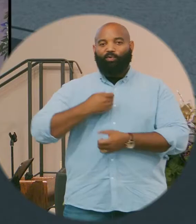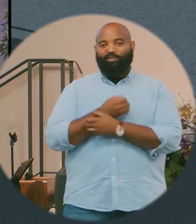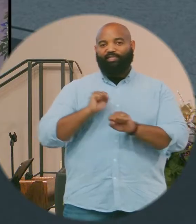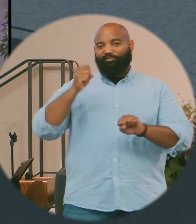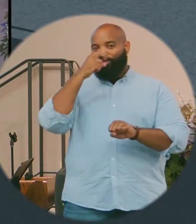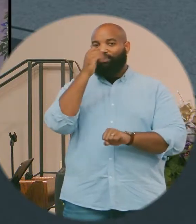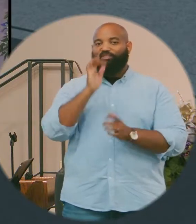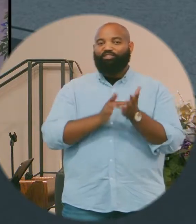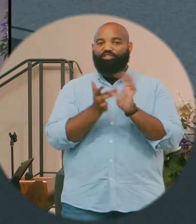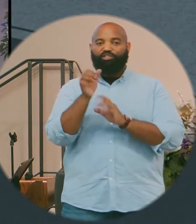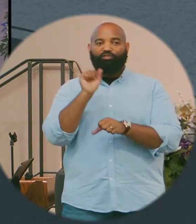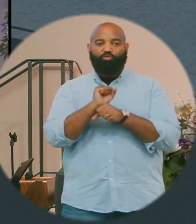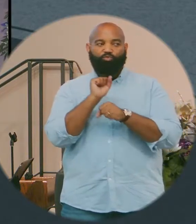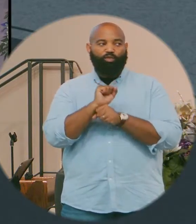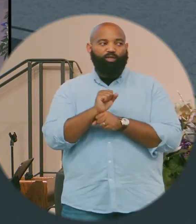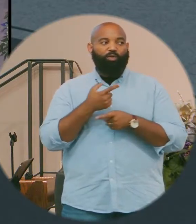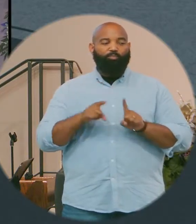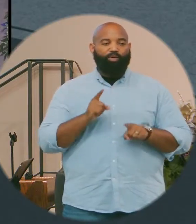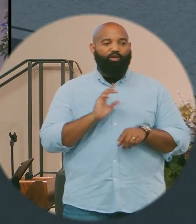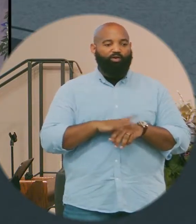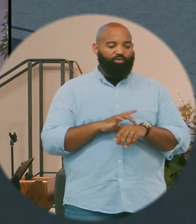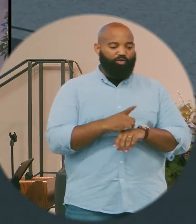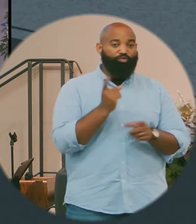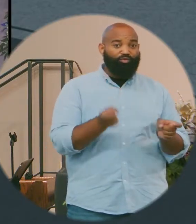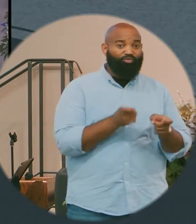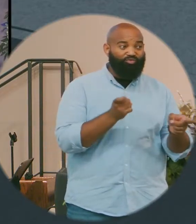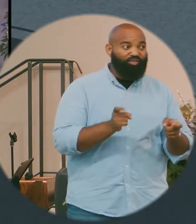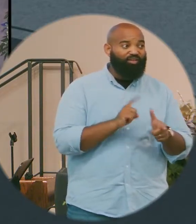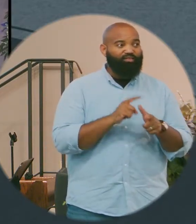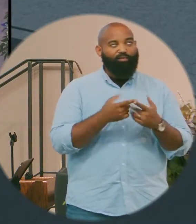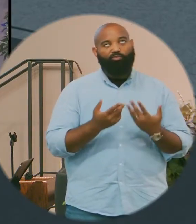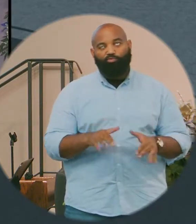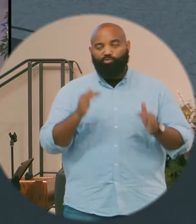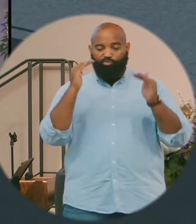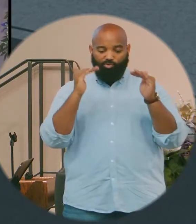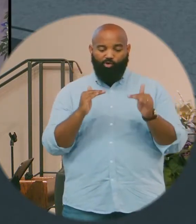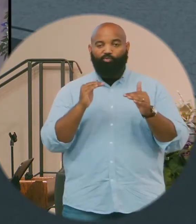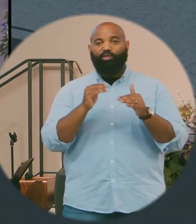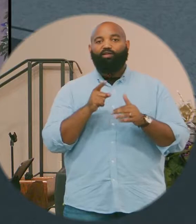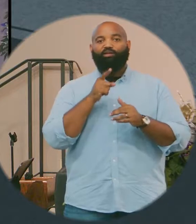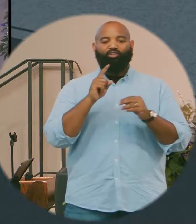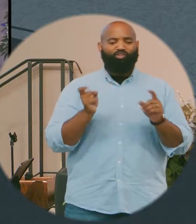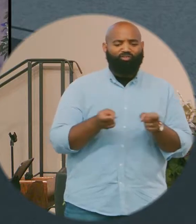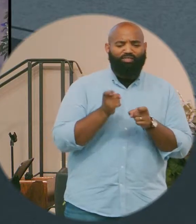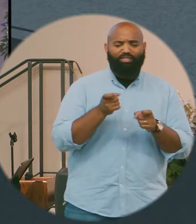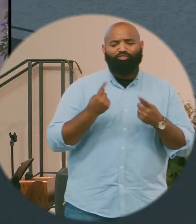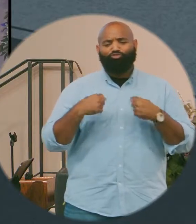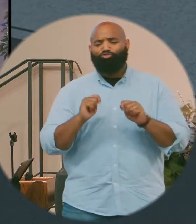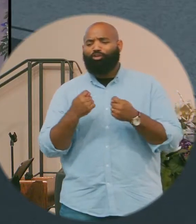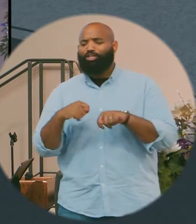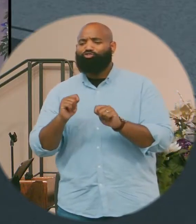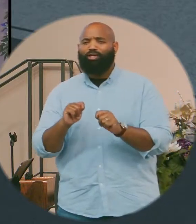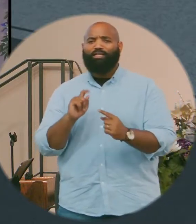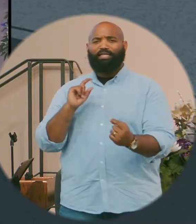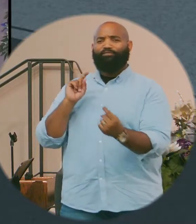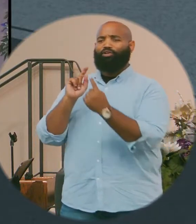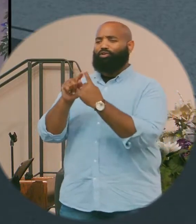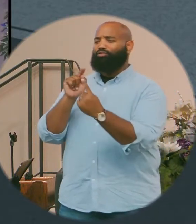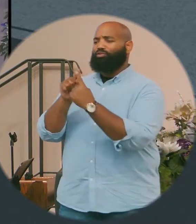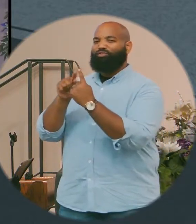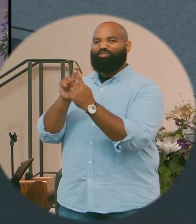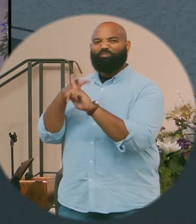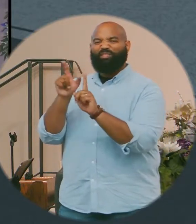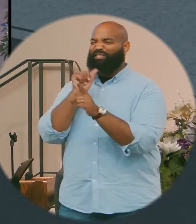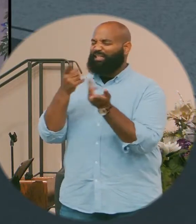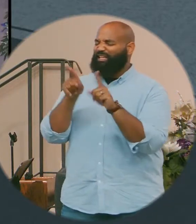sin. It weighs you down where you lose hope. You feel like you can't get it together. I'm talking about your relationships dying, because when